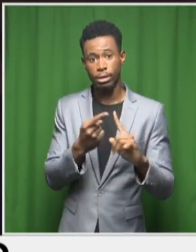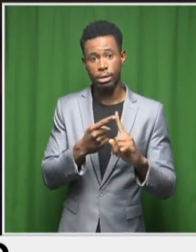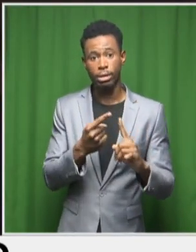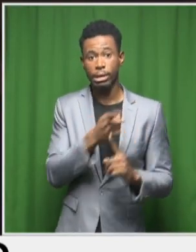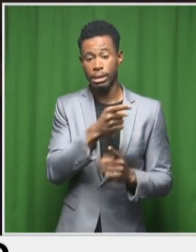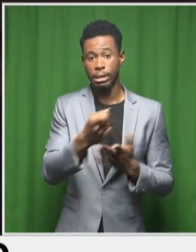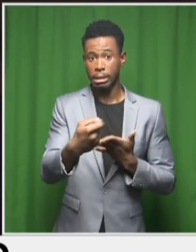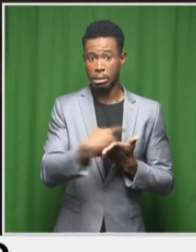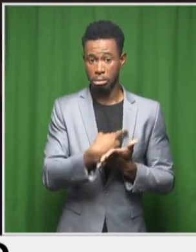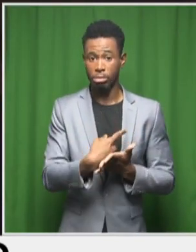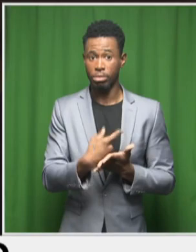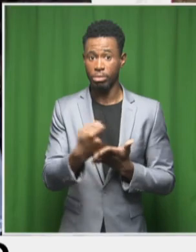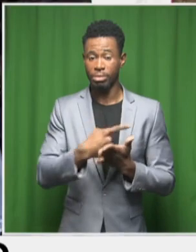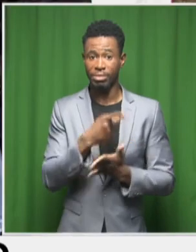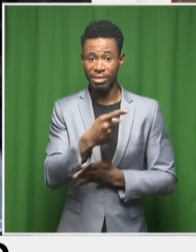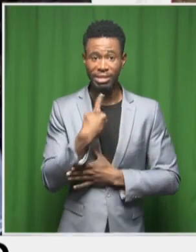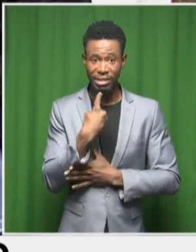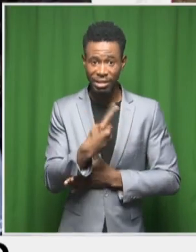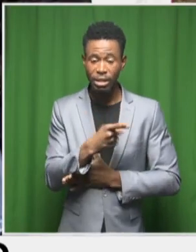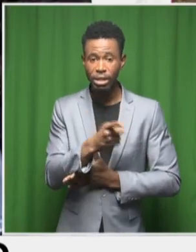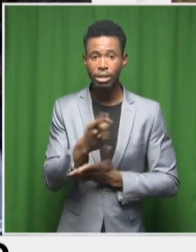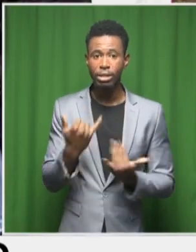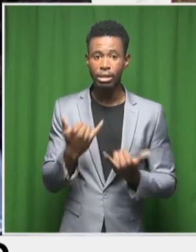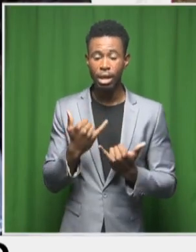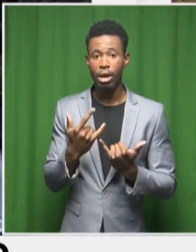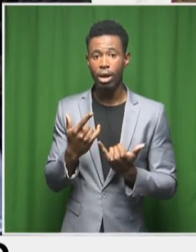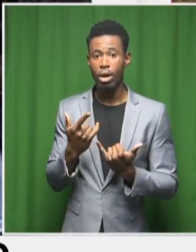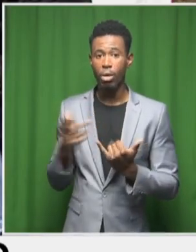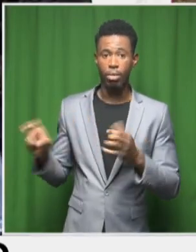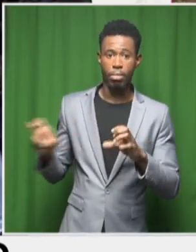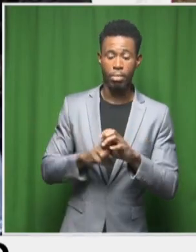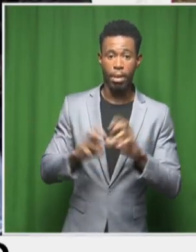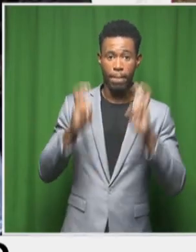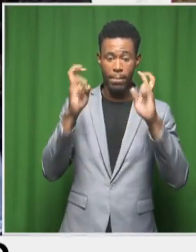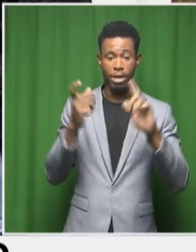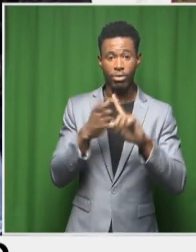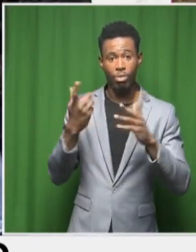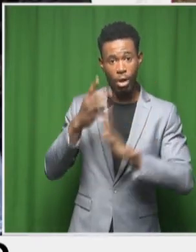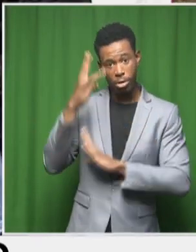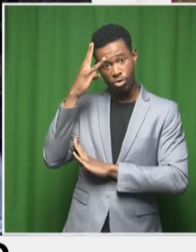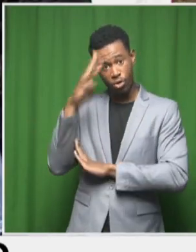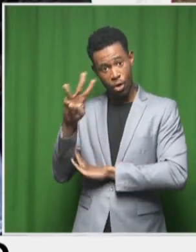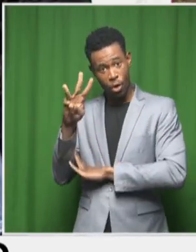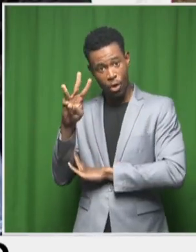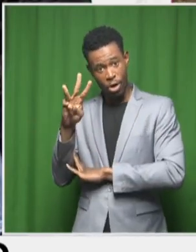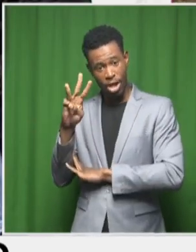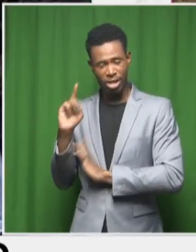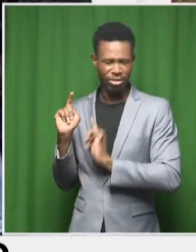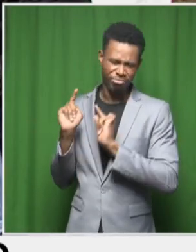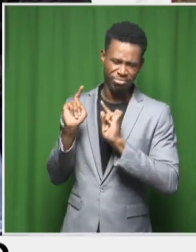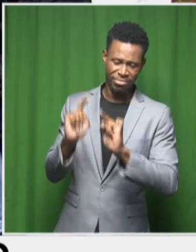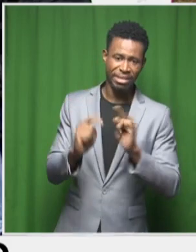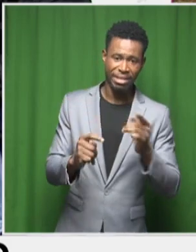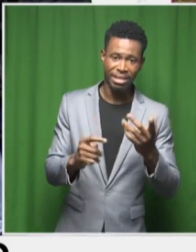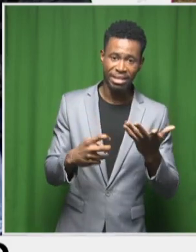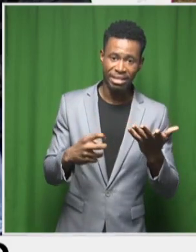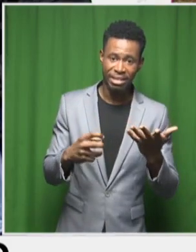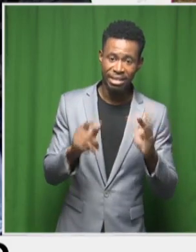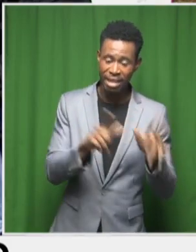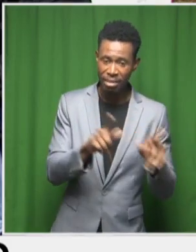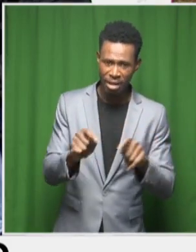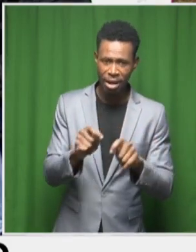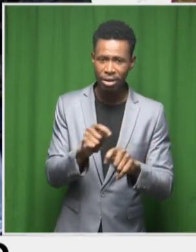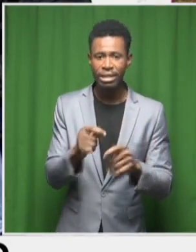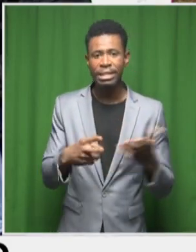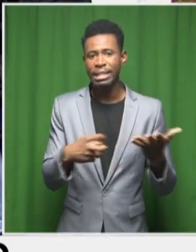me a message and she said she's getting on a bus from Pretoria. She's coming to Cape Town. She doesn't have a ticket, so she needed to